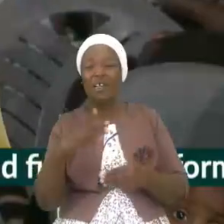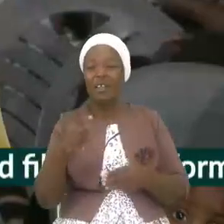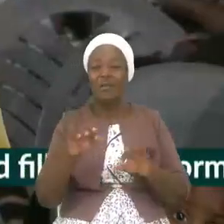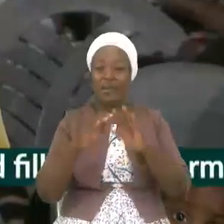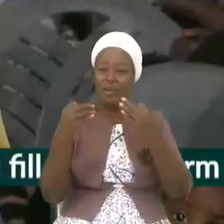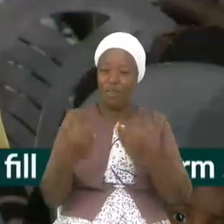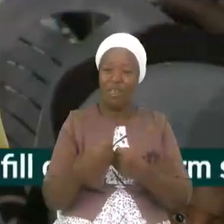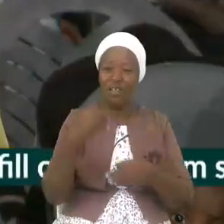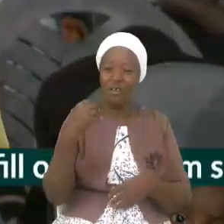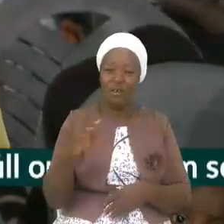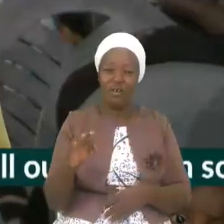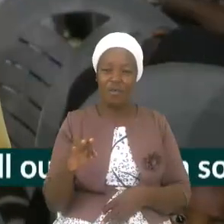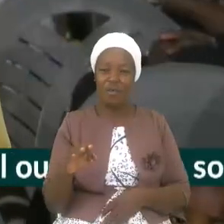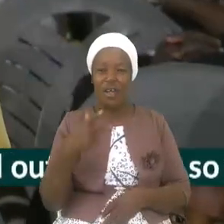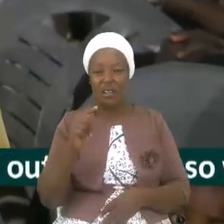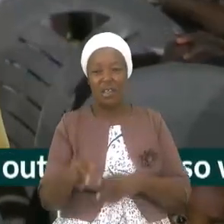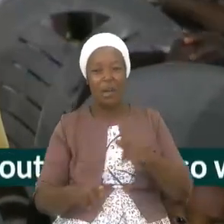before.